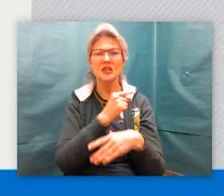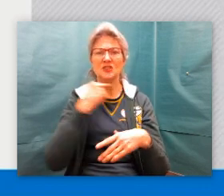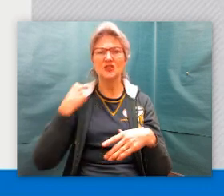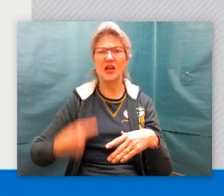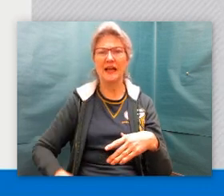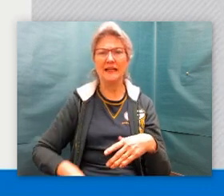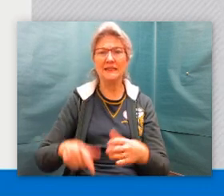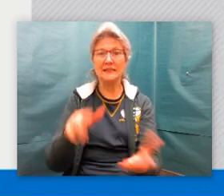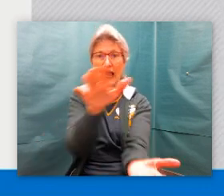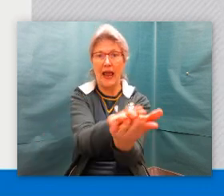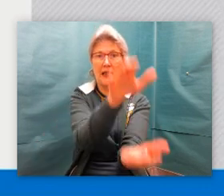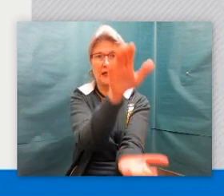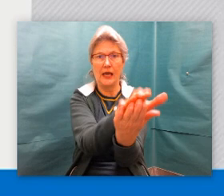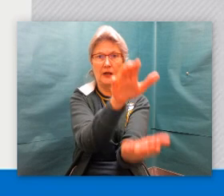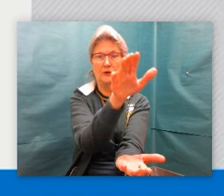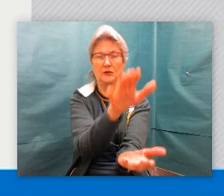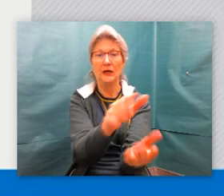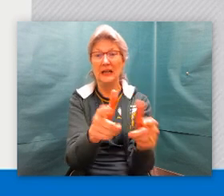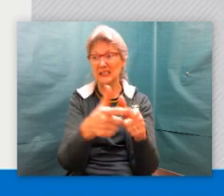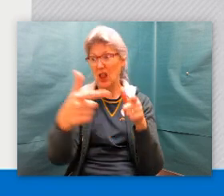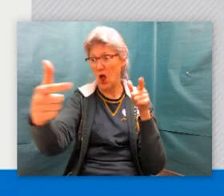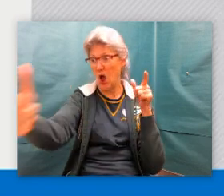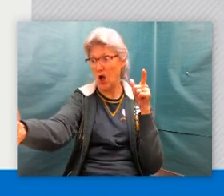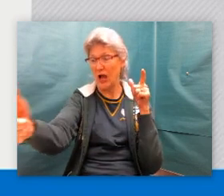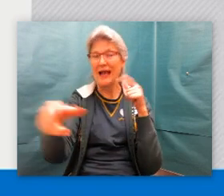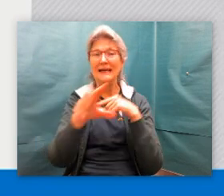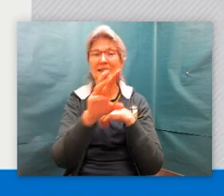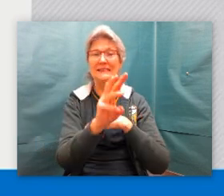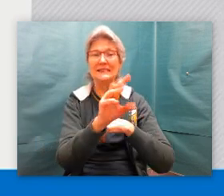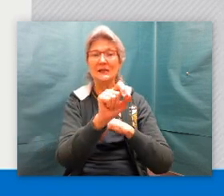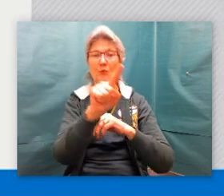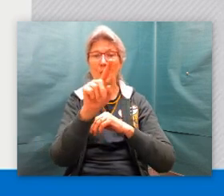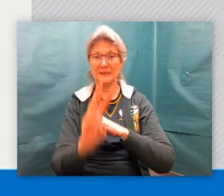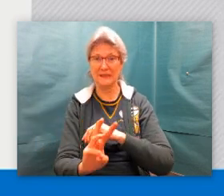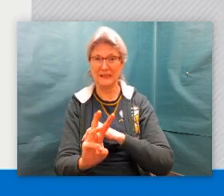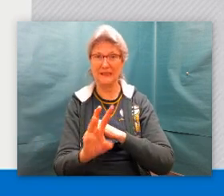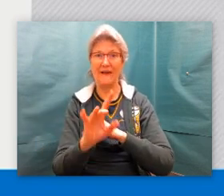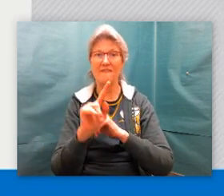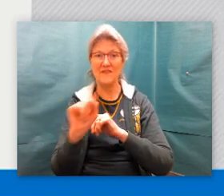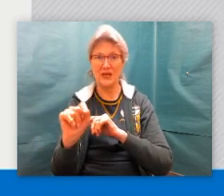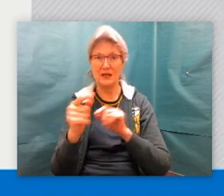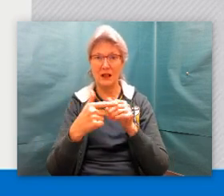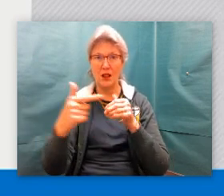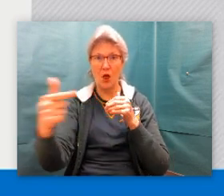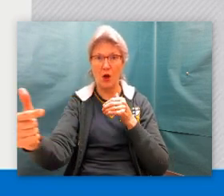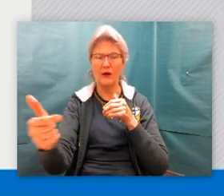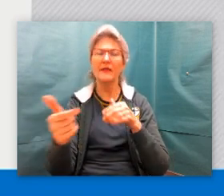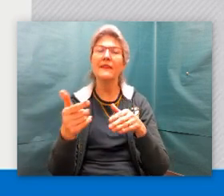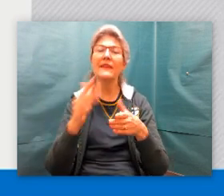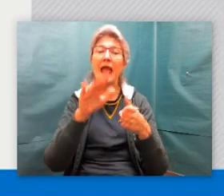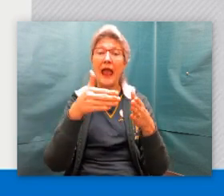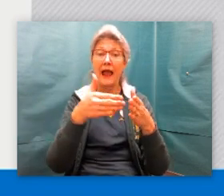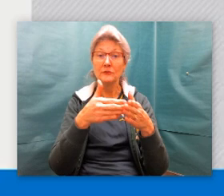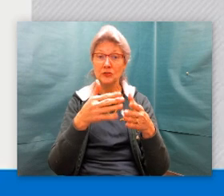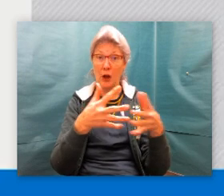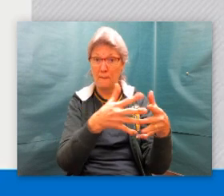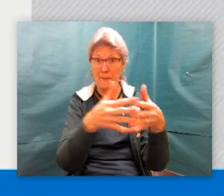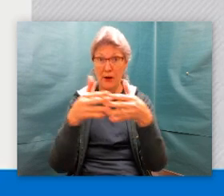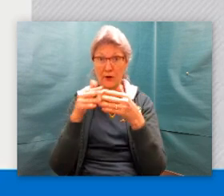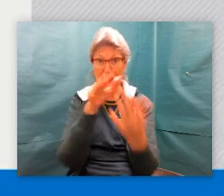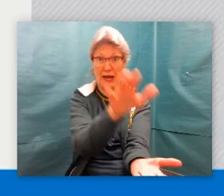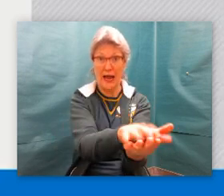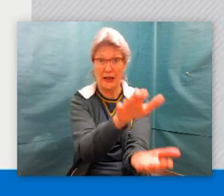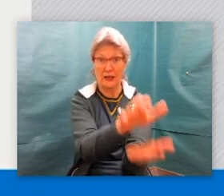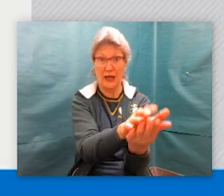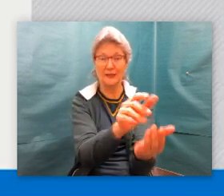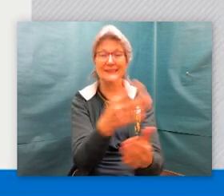is 6 1/6 feet long. The largest American alligator is 15 feet long. What is the difference in the lengths of these two